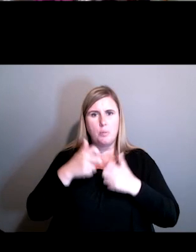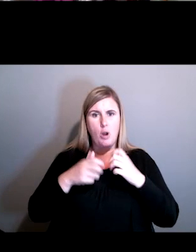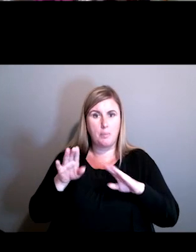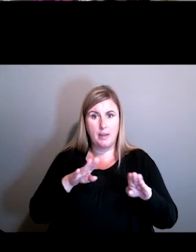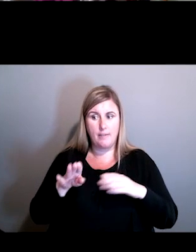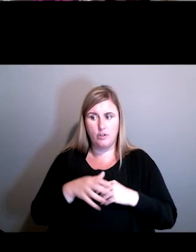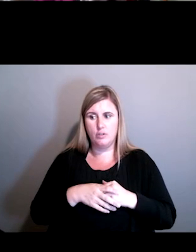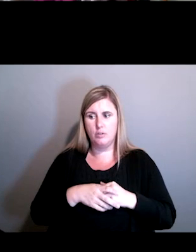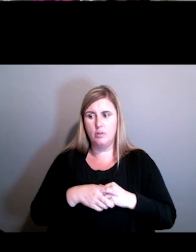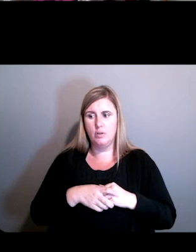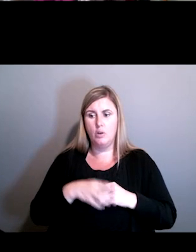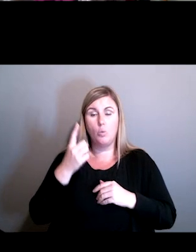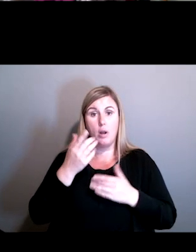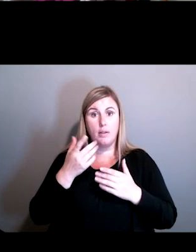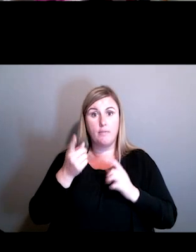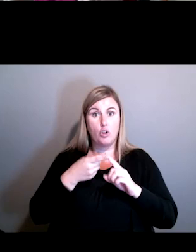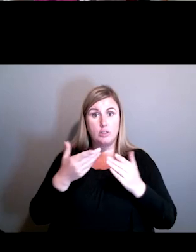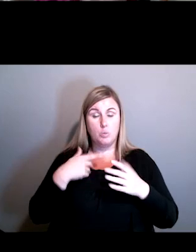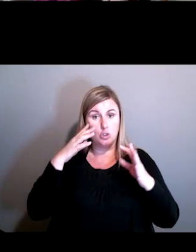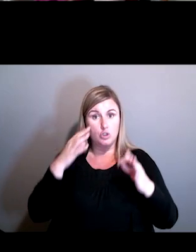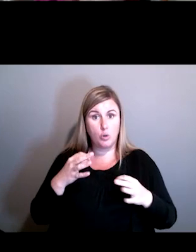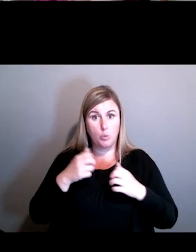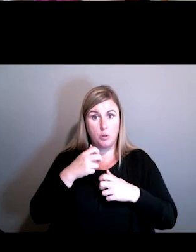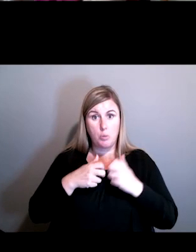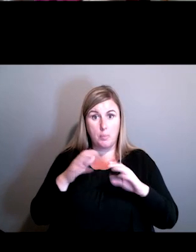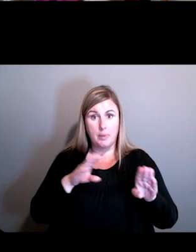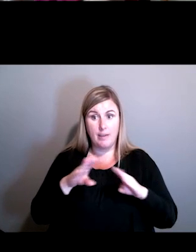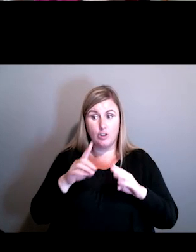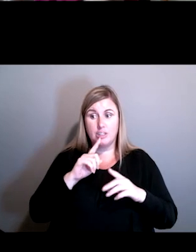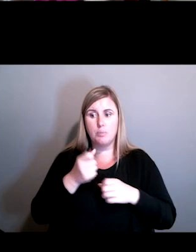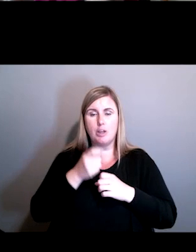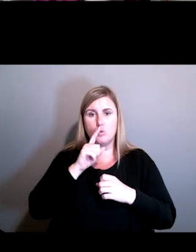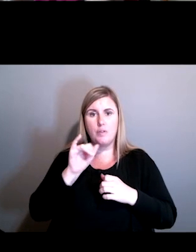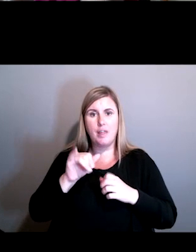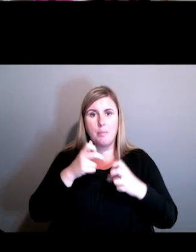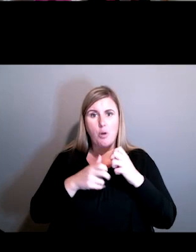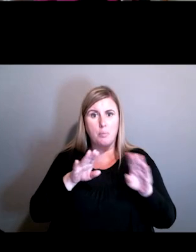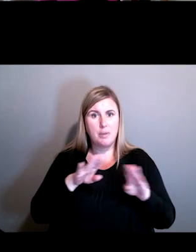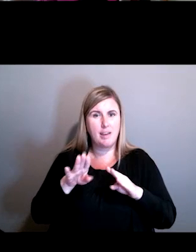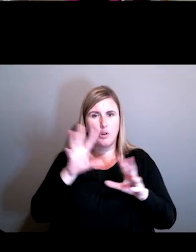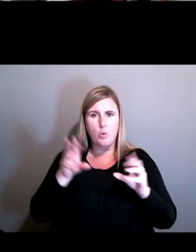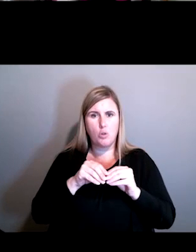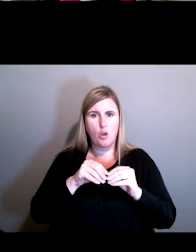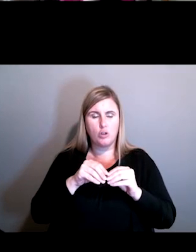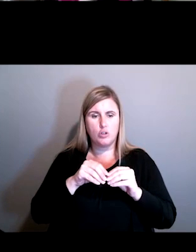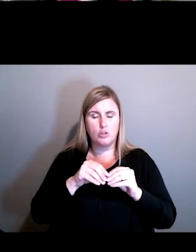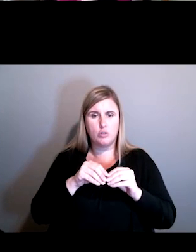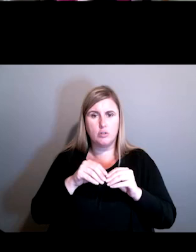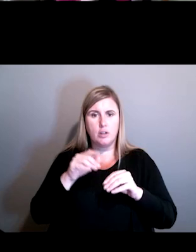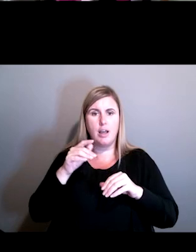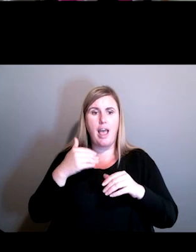we determine with problem behavior is to make sure that that problem behavior no longer contacts reinforcement. This occurs in the